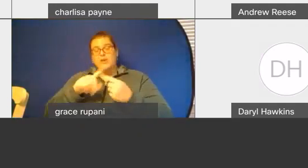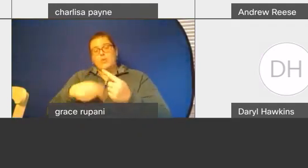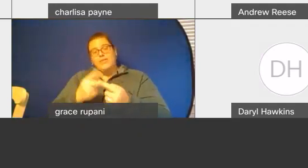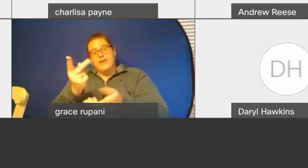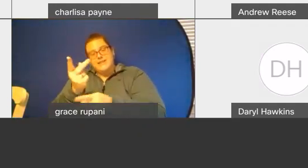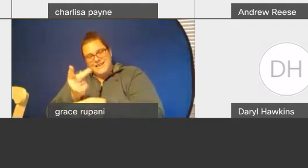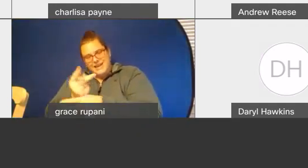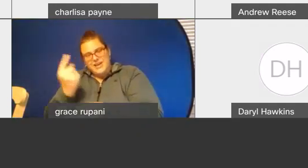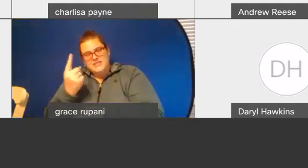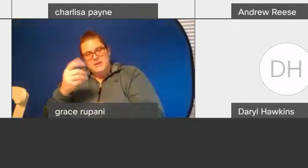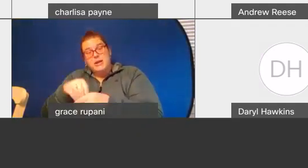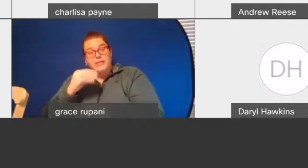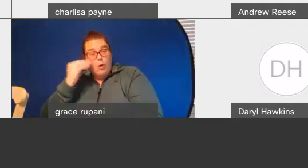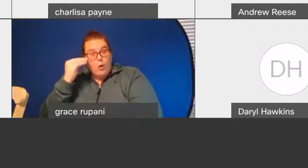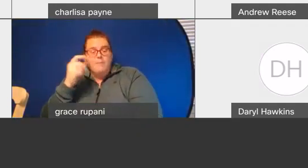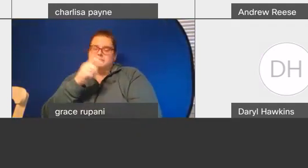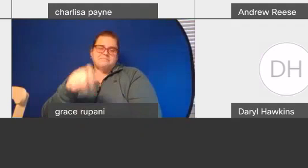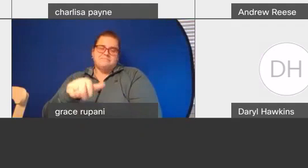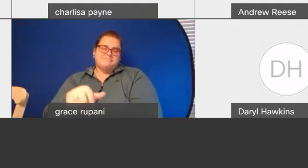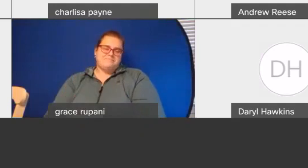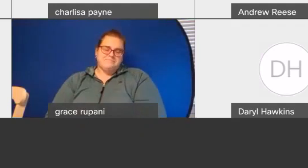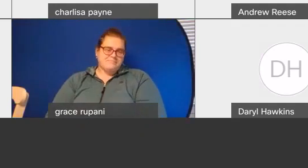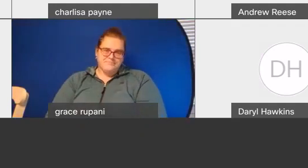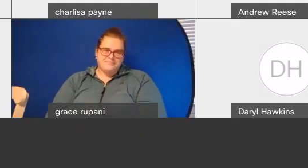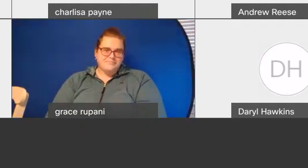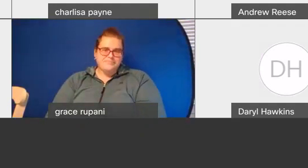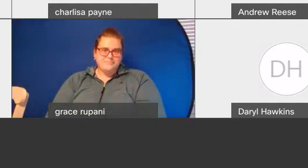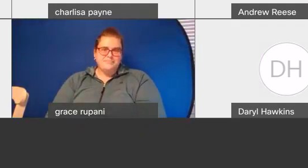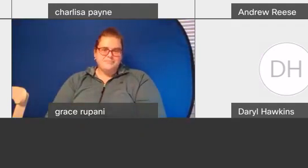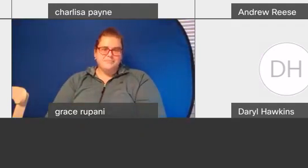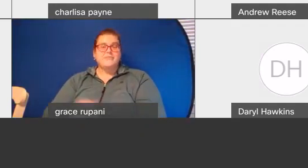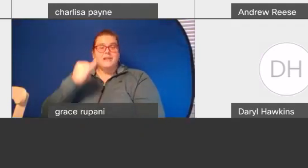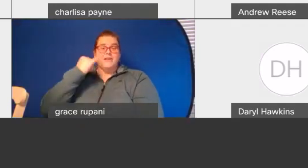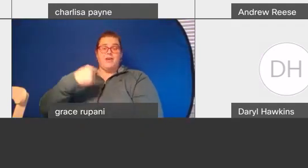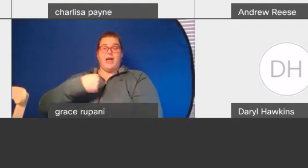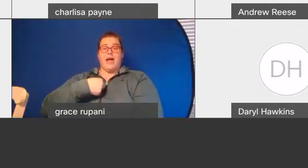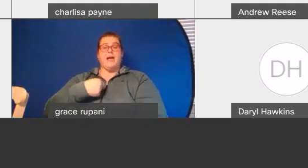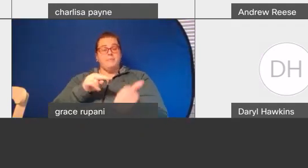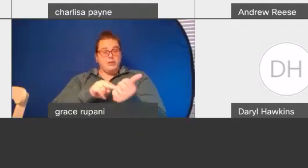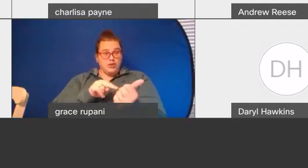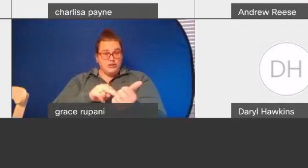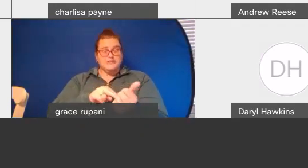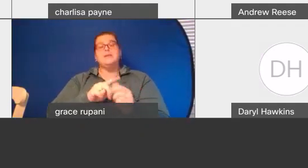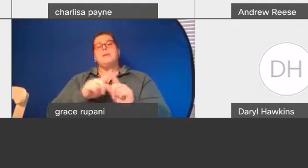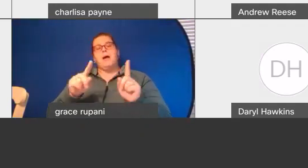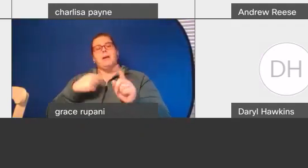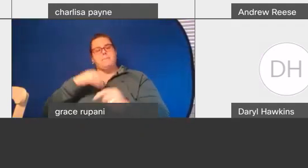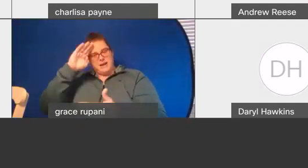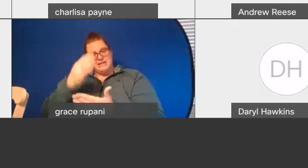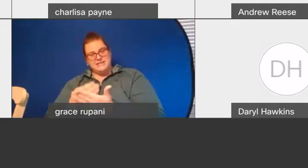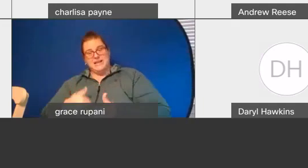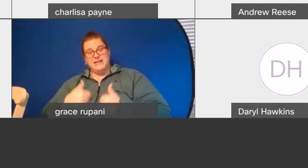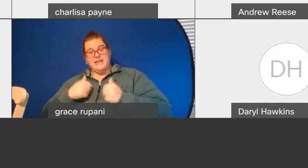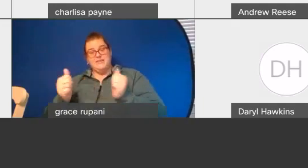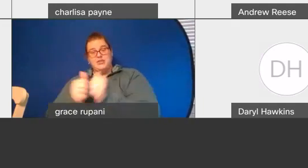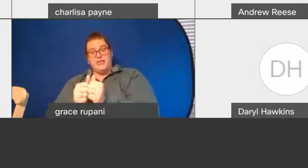home. So an example would be, I'm a nurse, but if my son who I live with is sick,